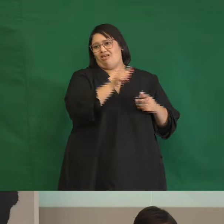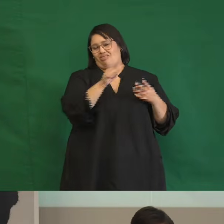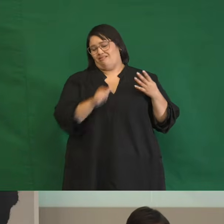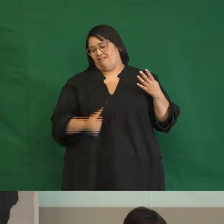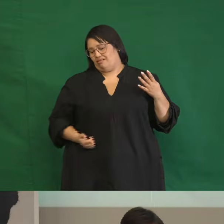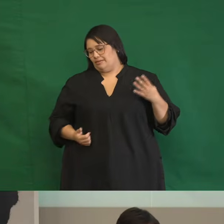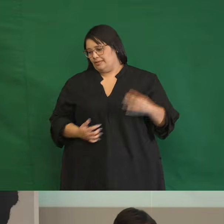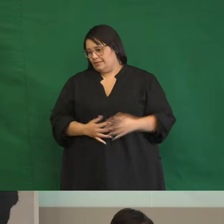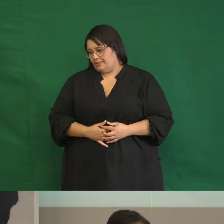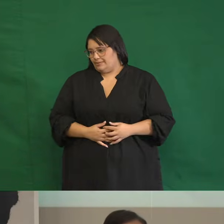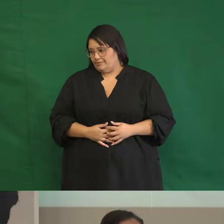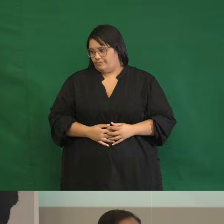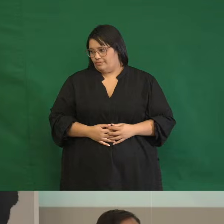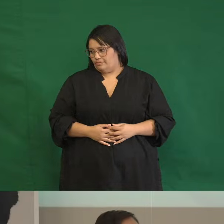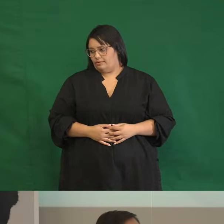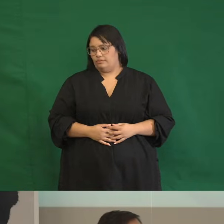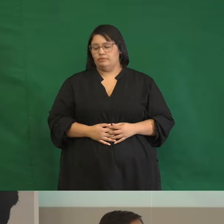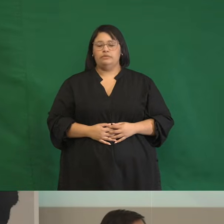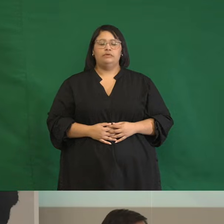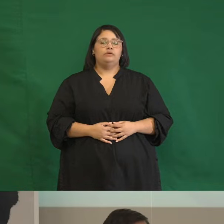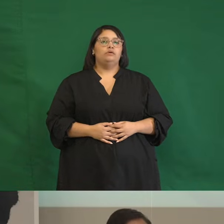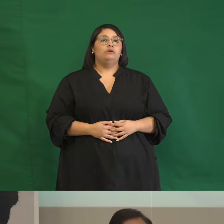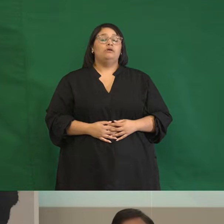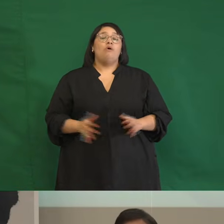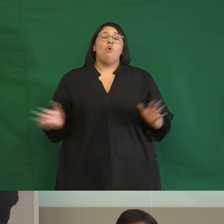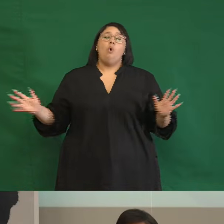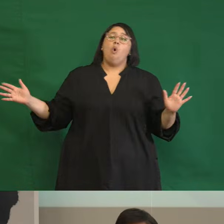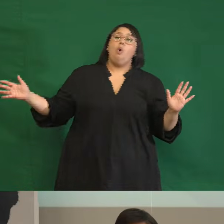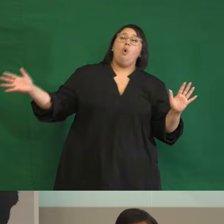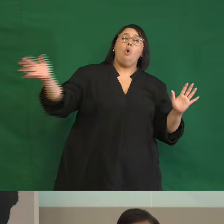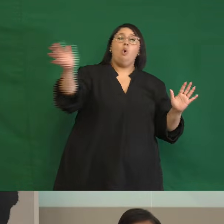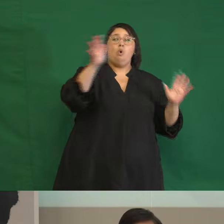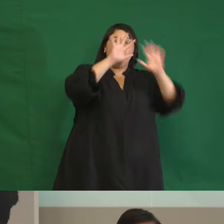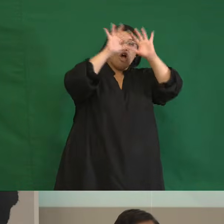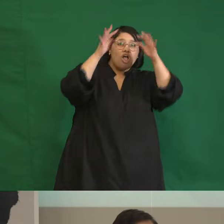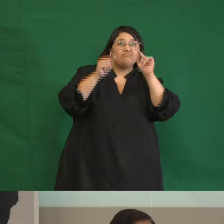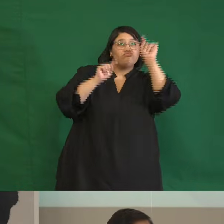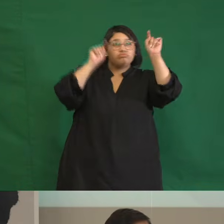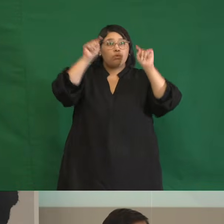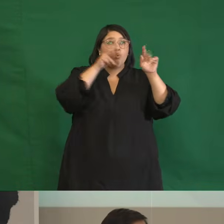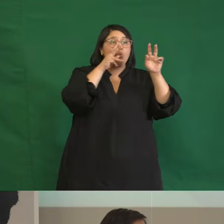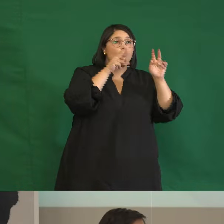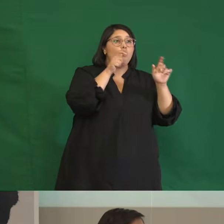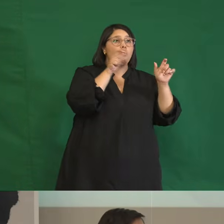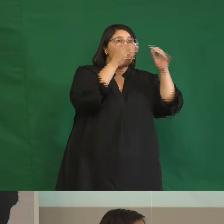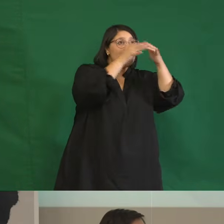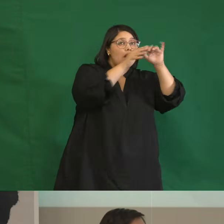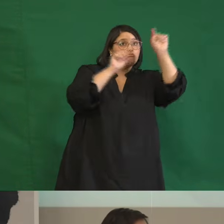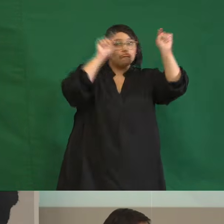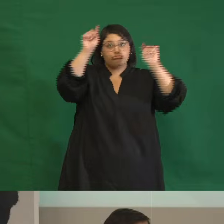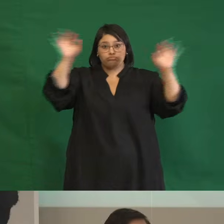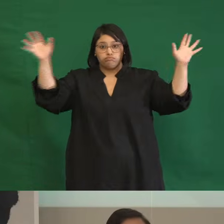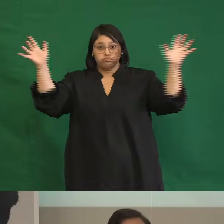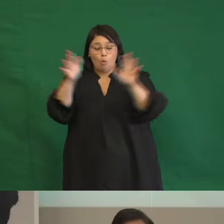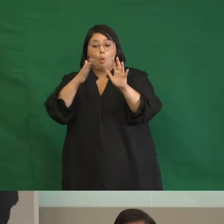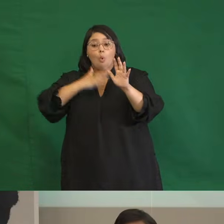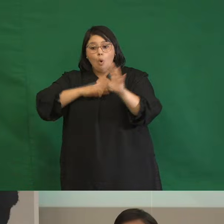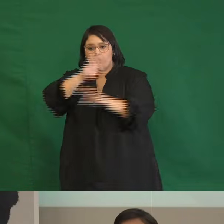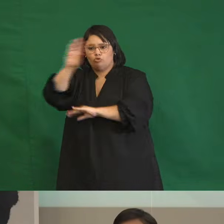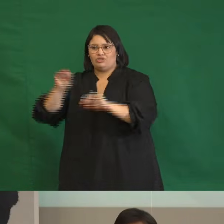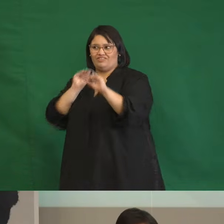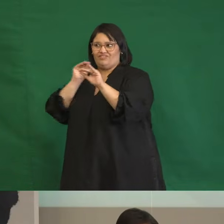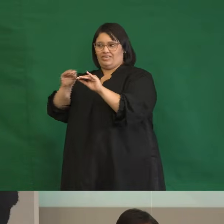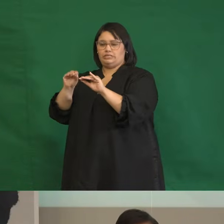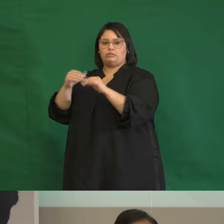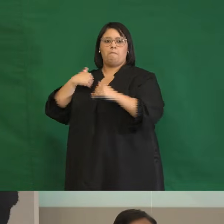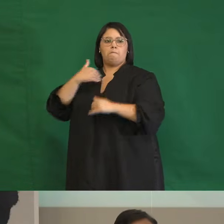then. And all WordNets around the globe that want to be listed as a Global WordNet